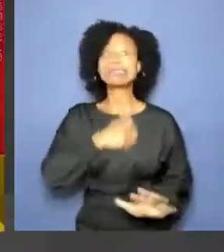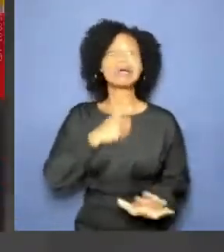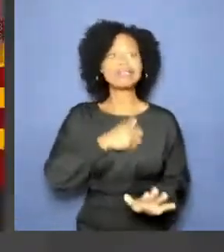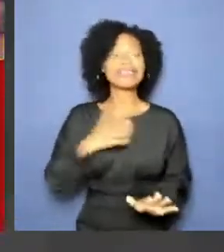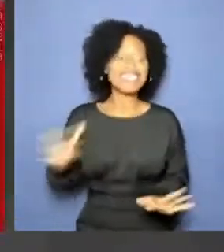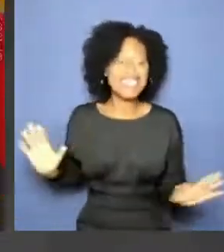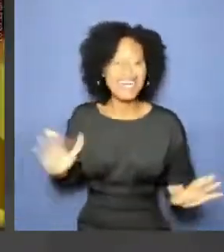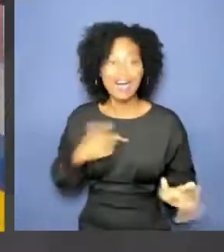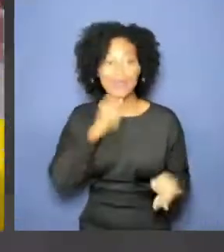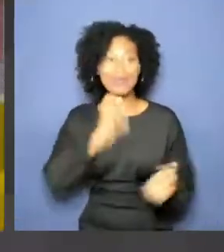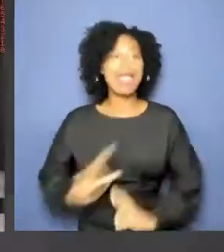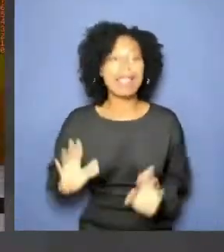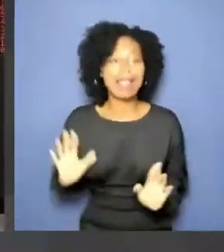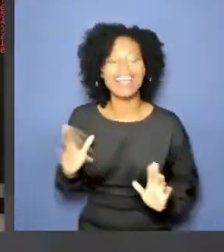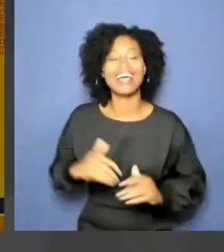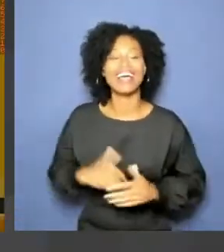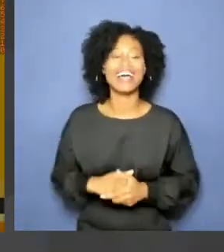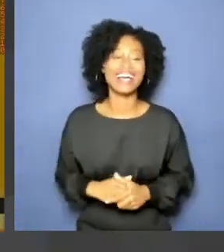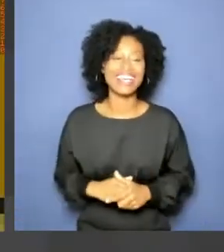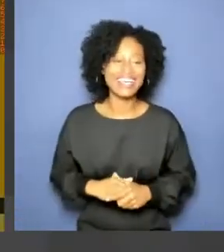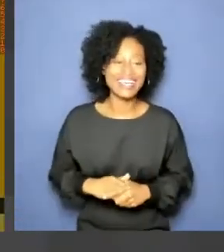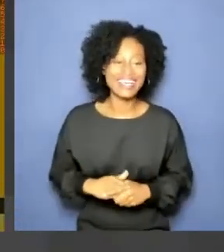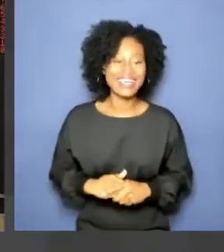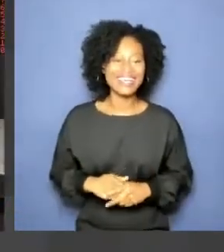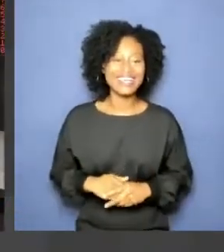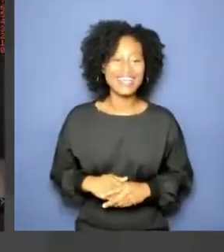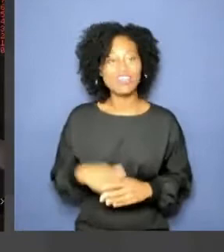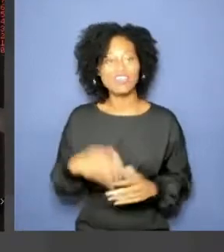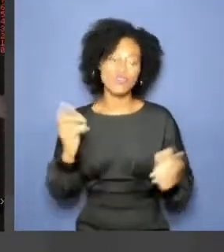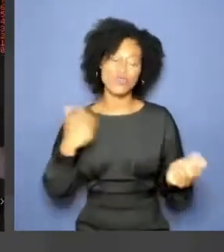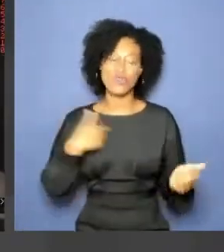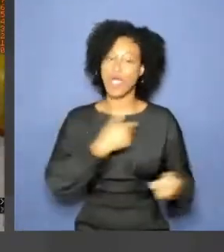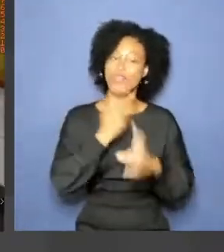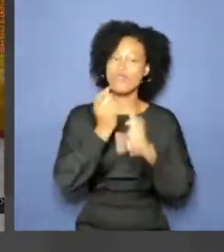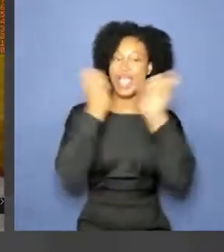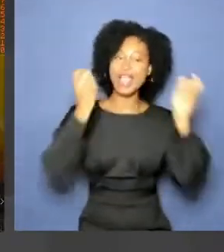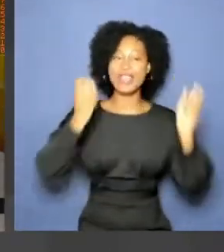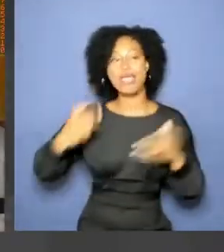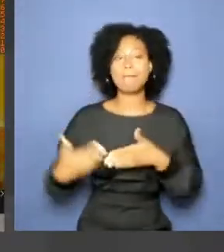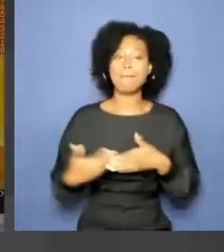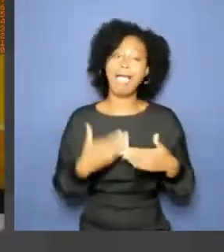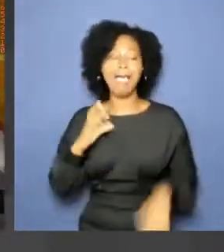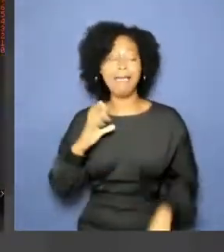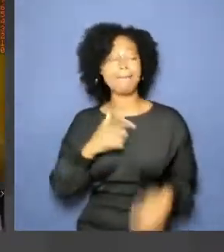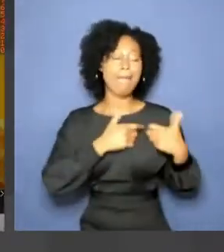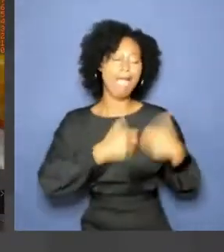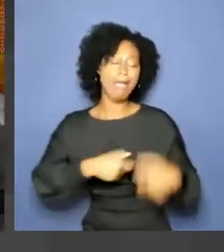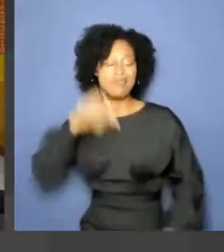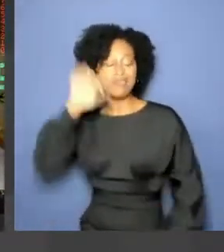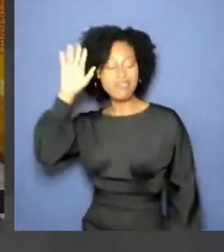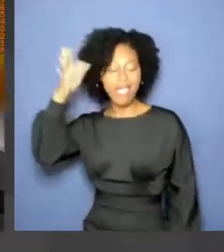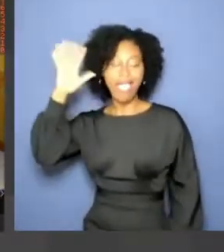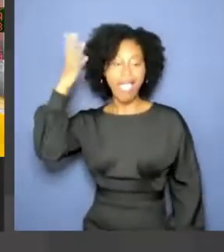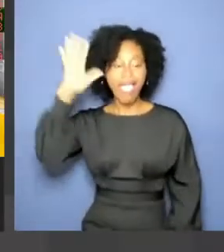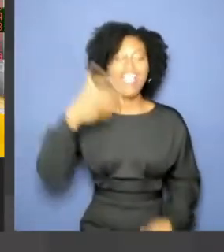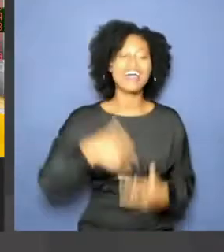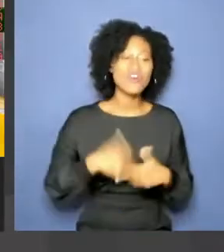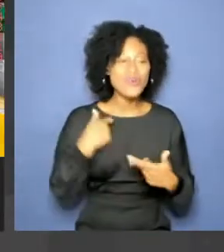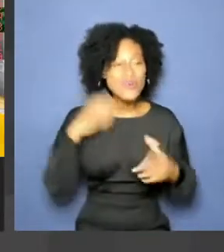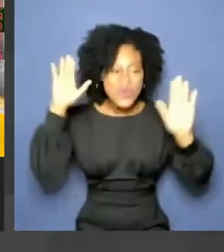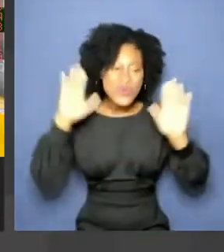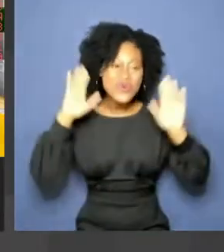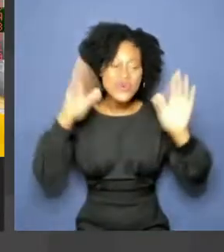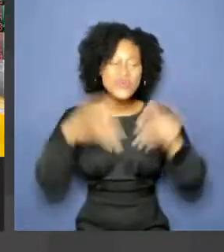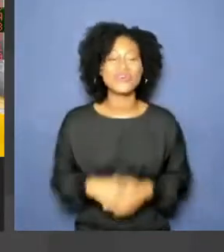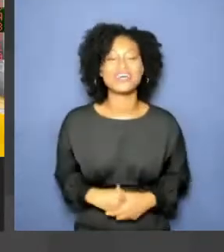carrying. Wow, what an NPC, guys. You're a winner, baby! Yeah, let's go. We're winners! Oh, that was